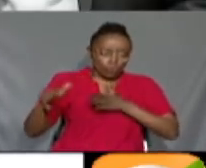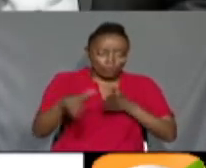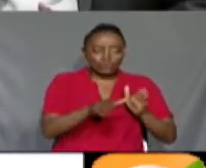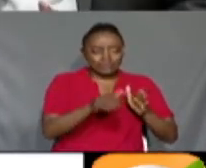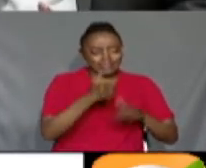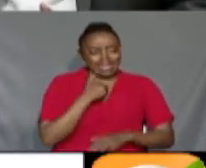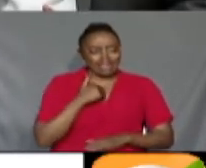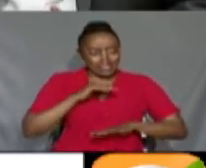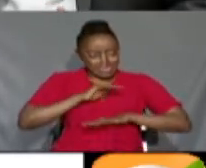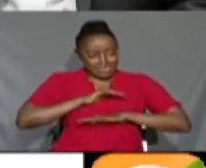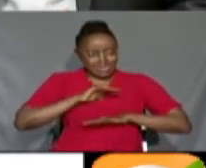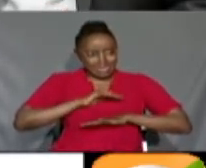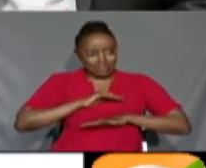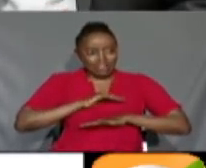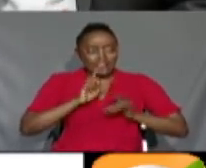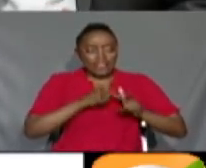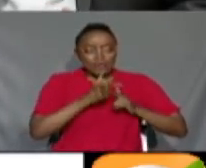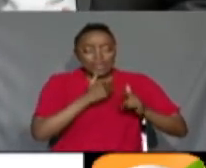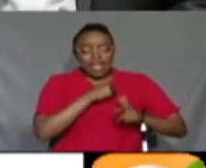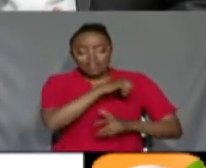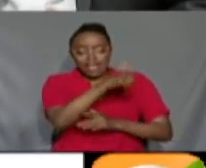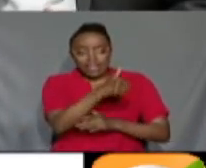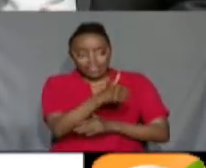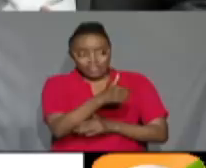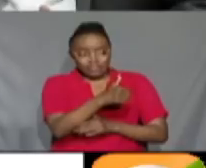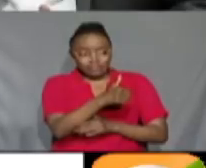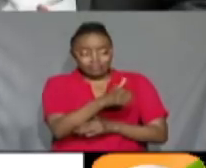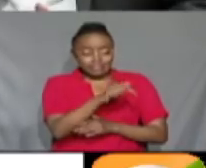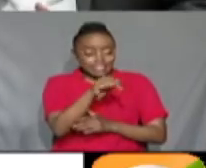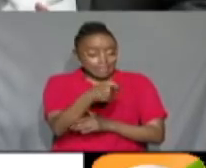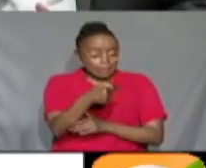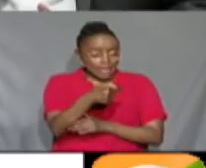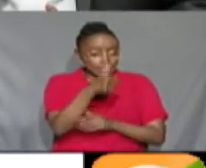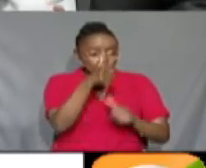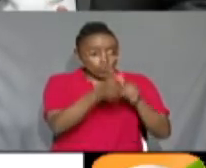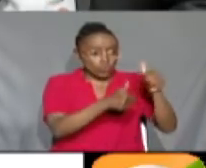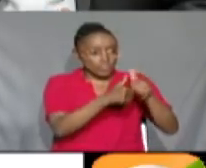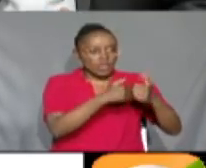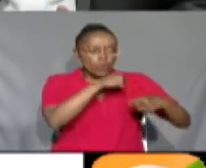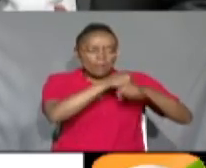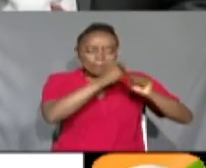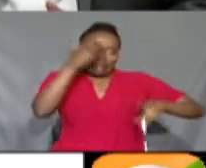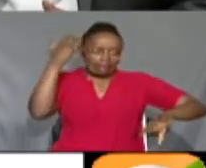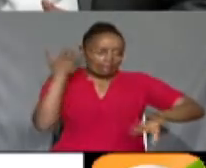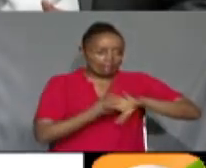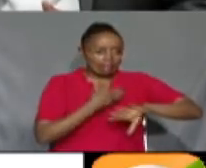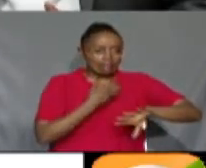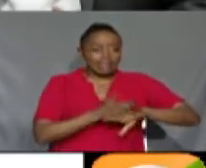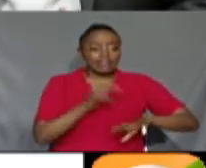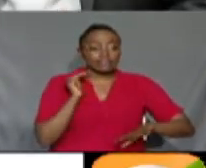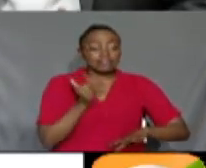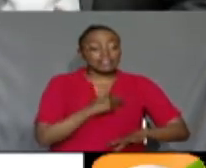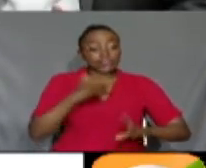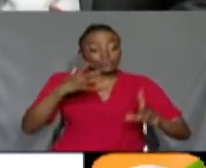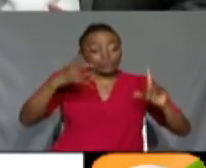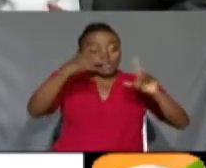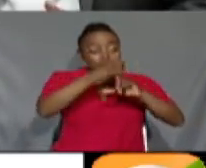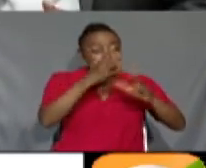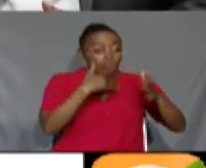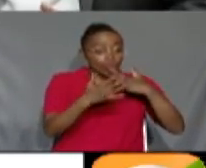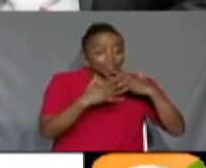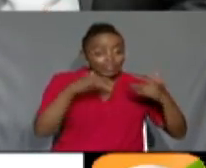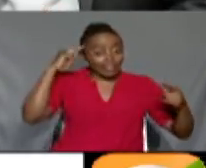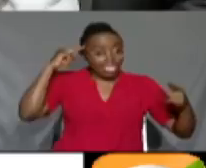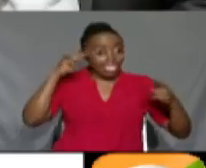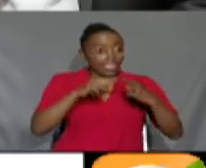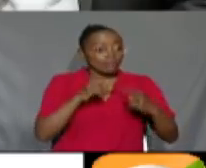they will go with another set of demands that will just make it difficult for us to achieve what we wanted to achieve through